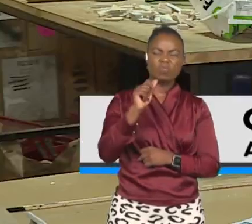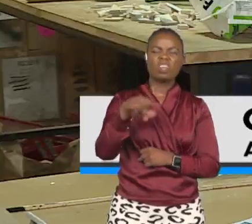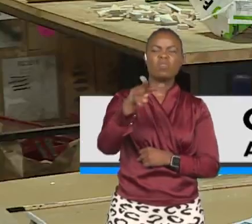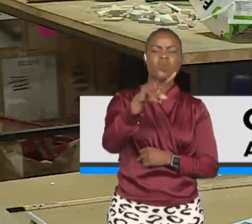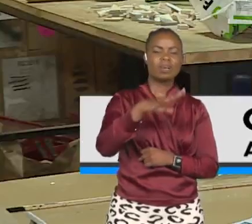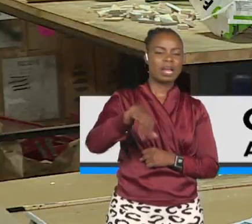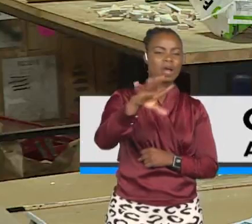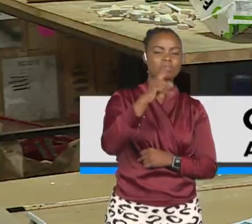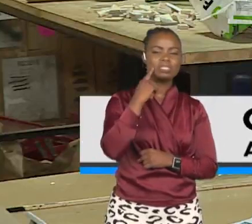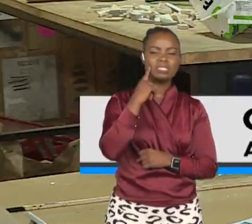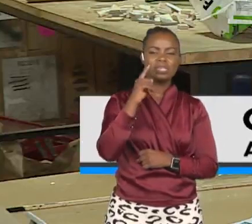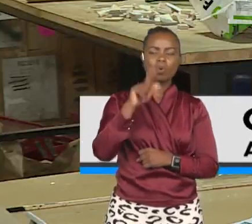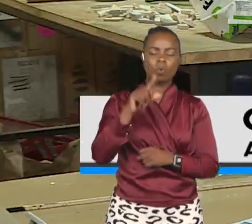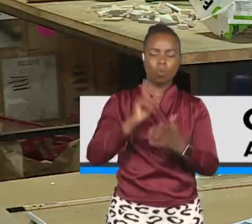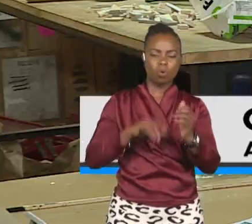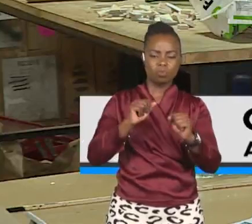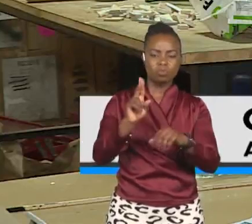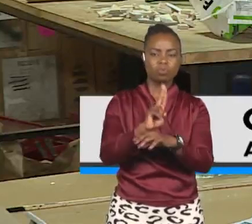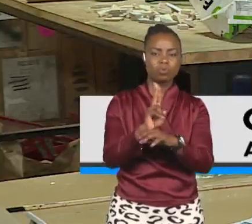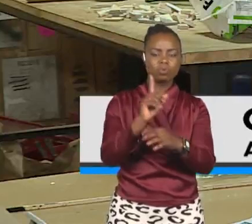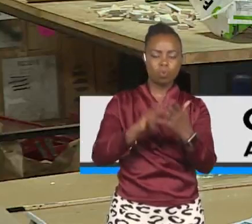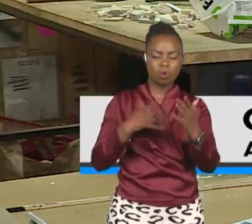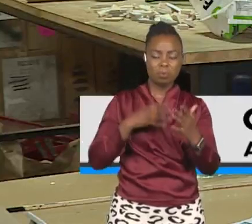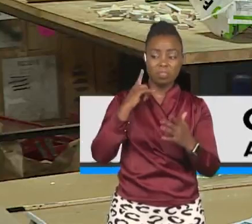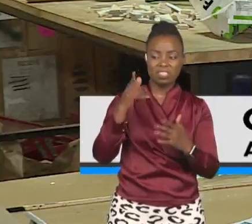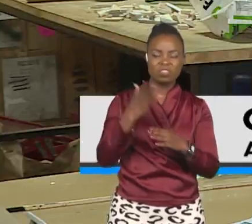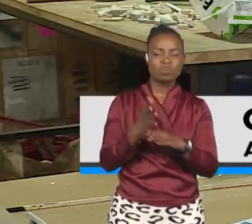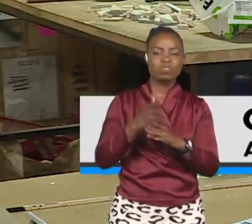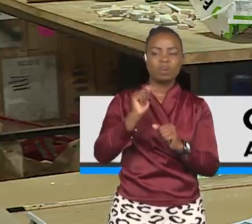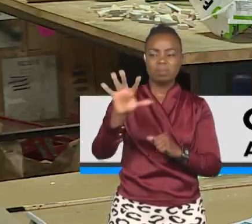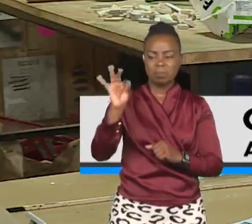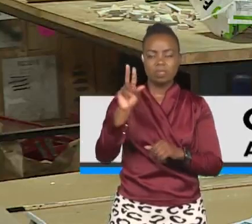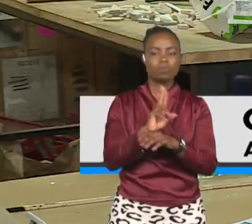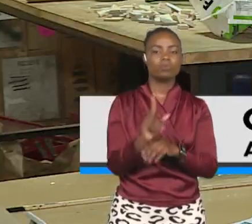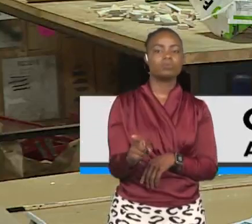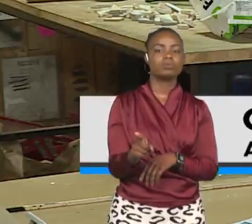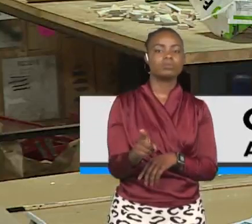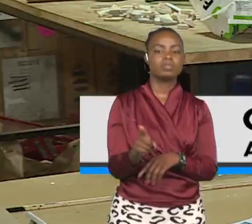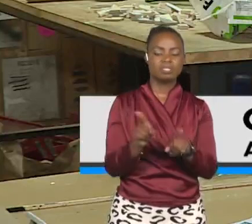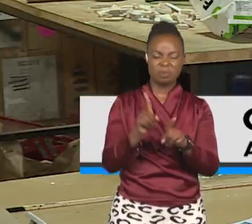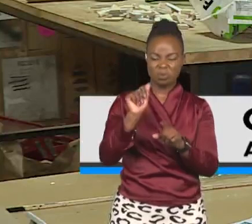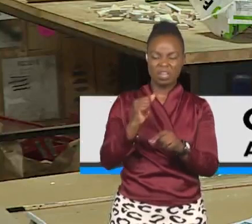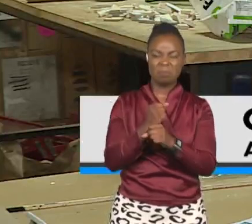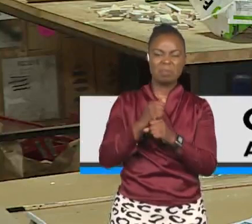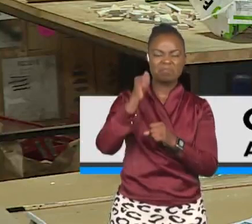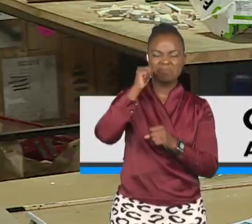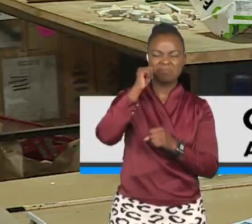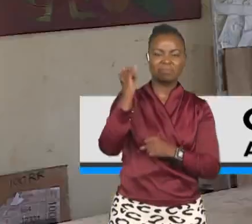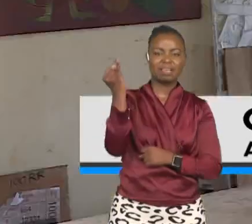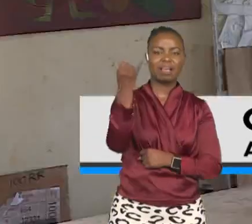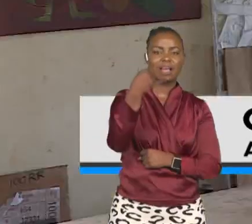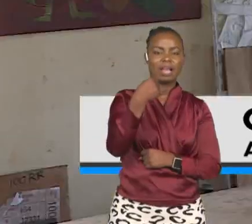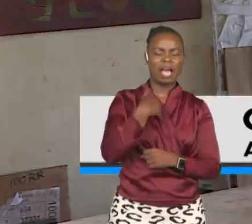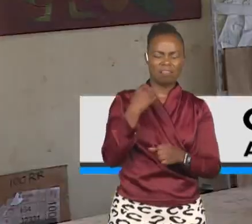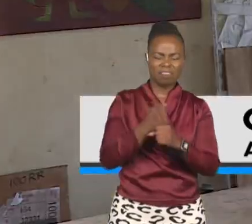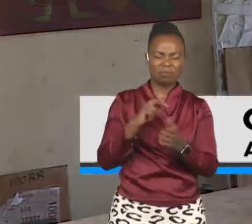use that is considered as waste glass here. And you can make nice art. We've done projects with